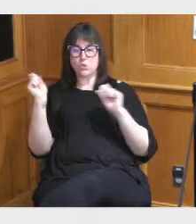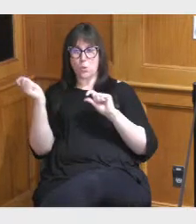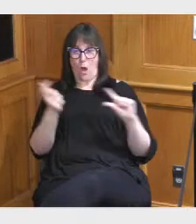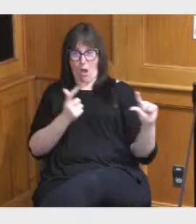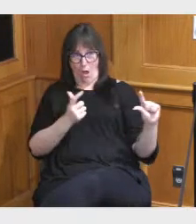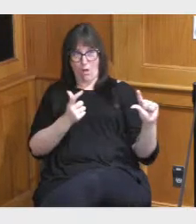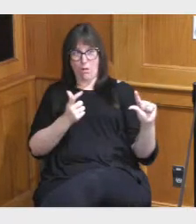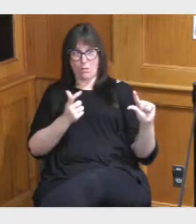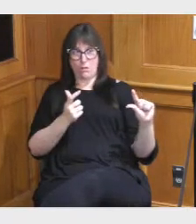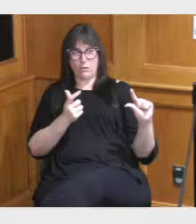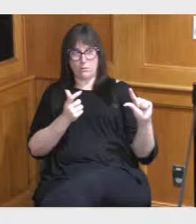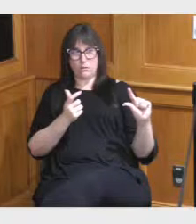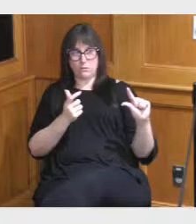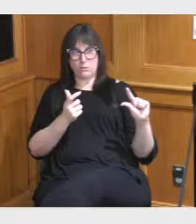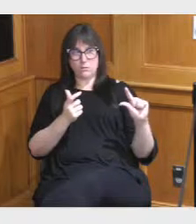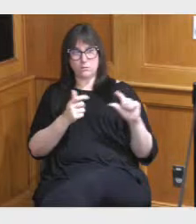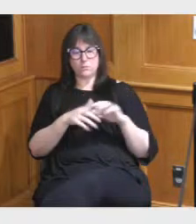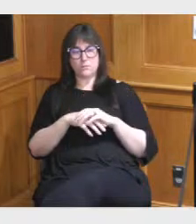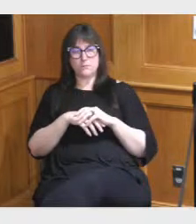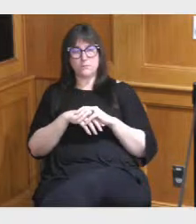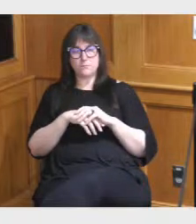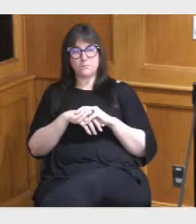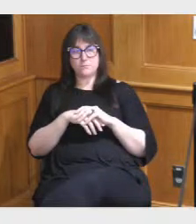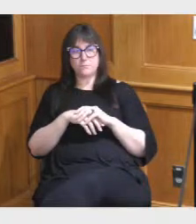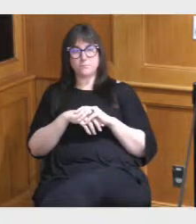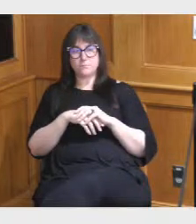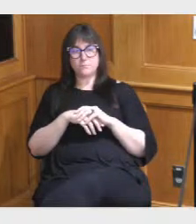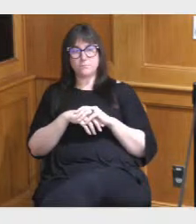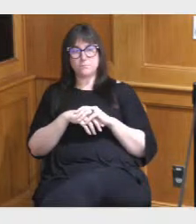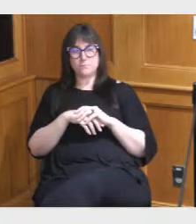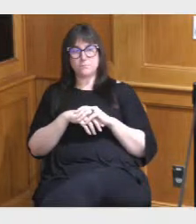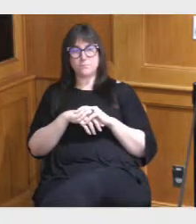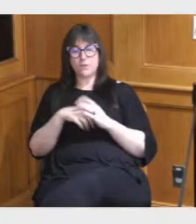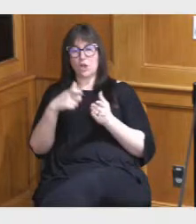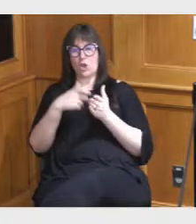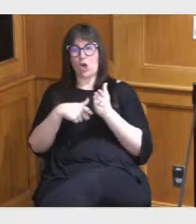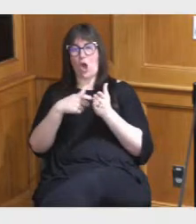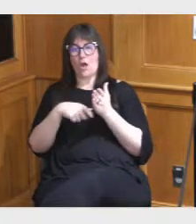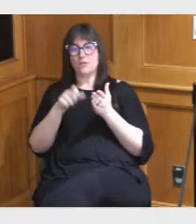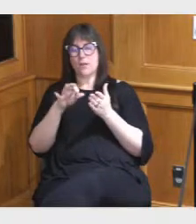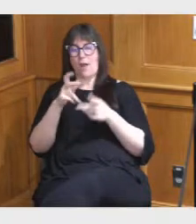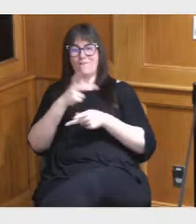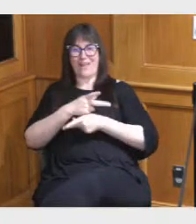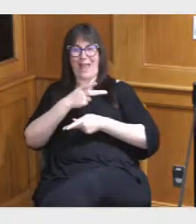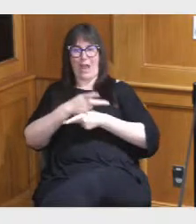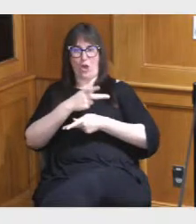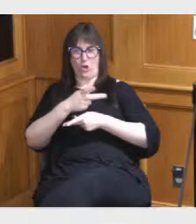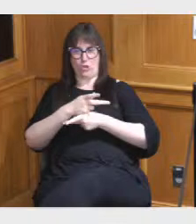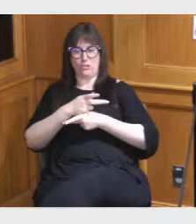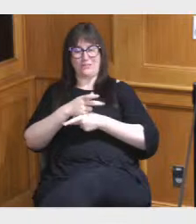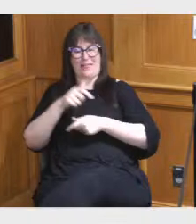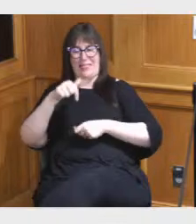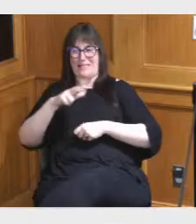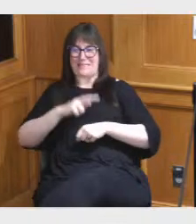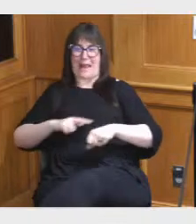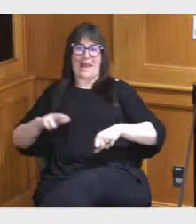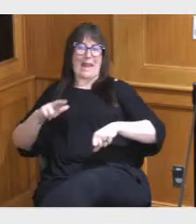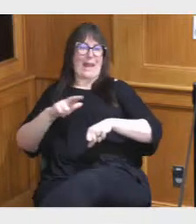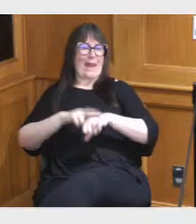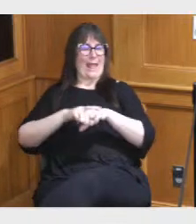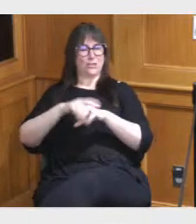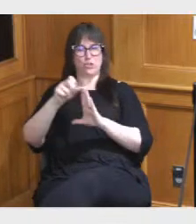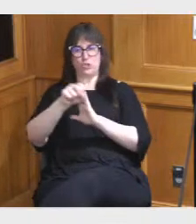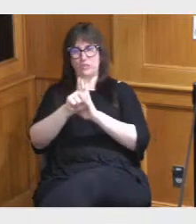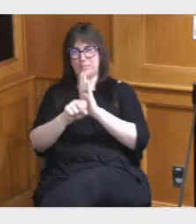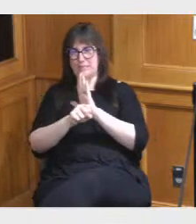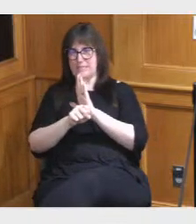we've had some conversations as well previously, is about the cost of care. This is a national and a state trend related to